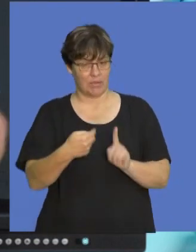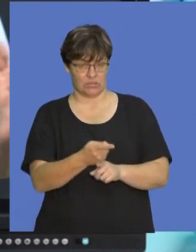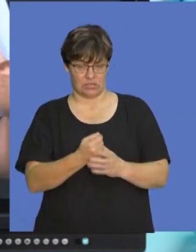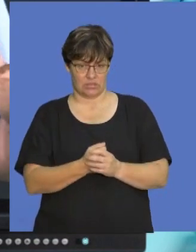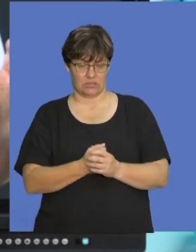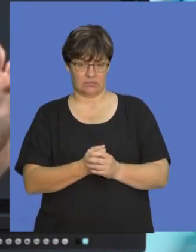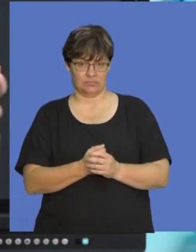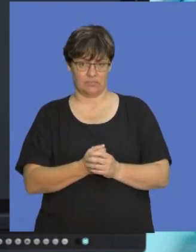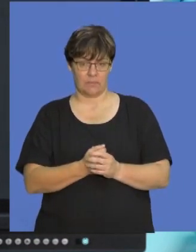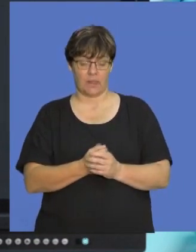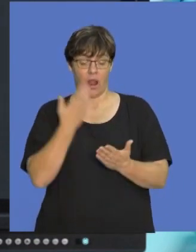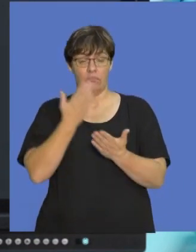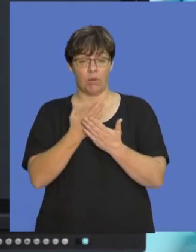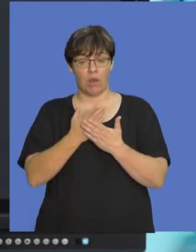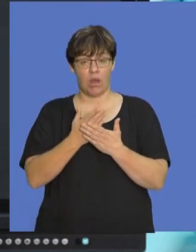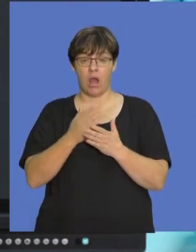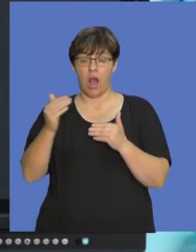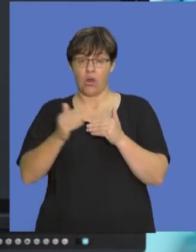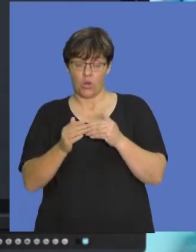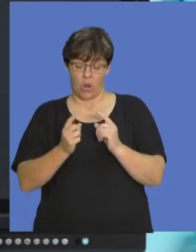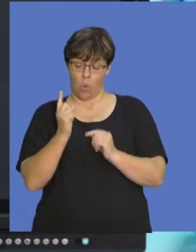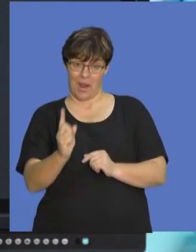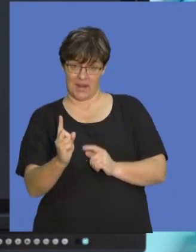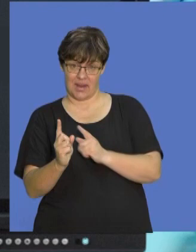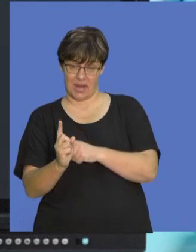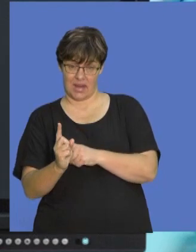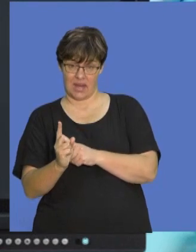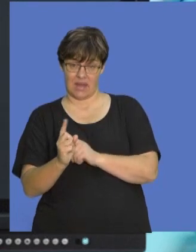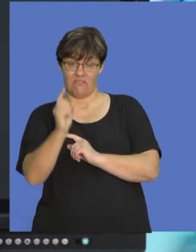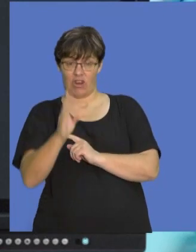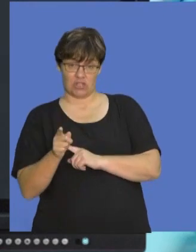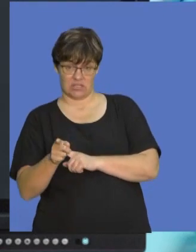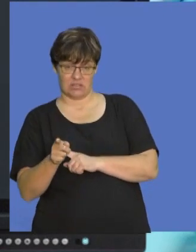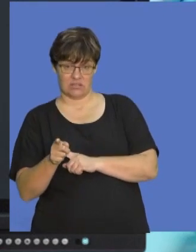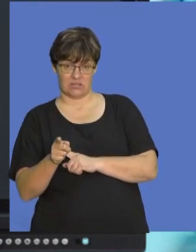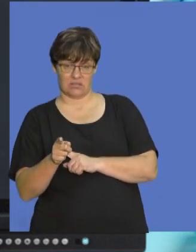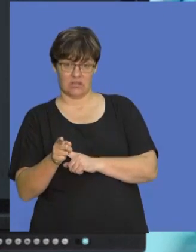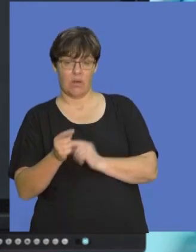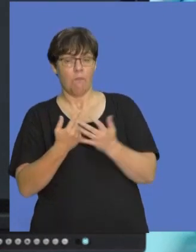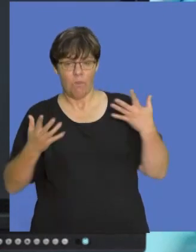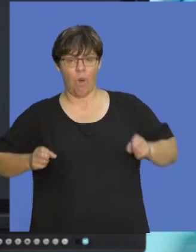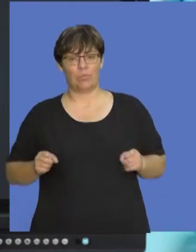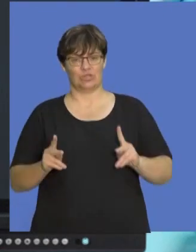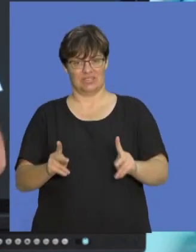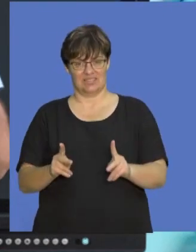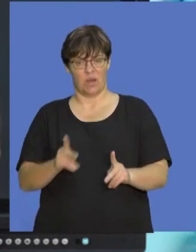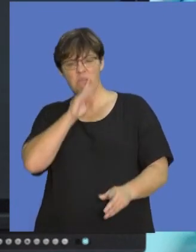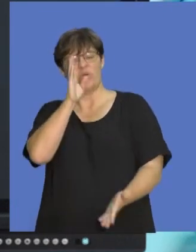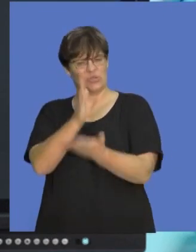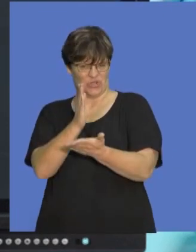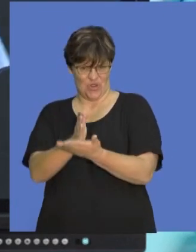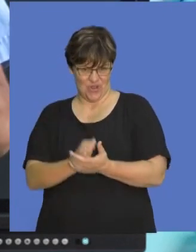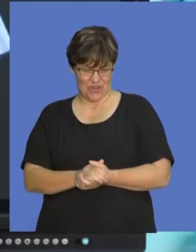Now, obviously, the closer that probability is to 1, if it's a fraction, the